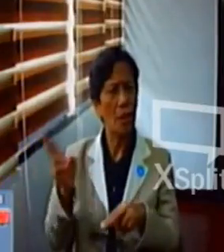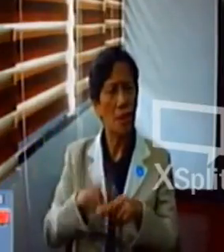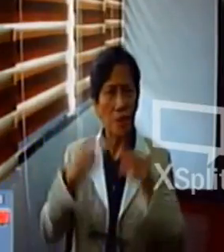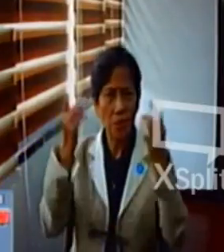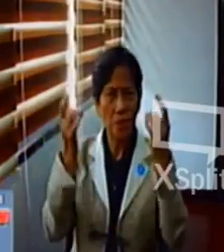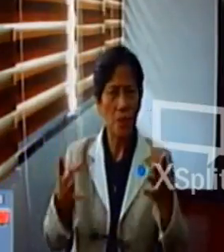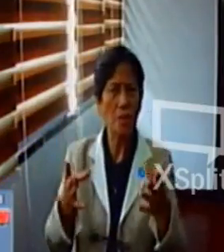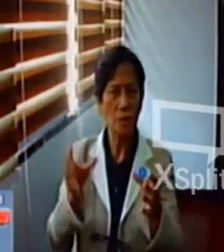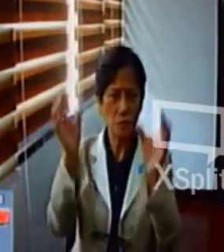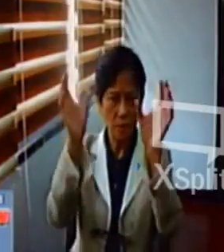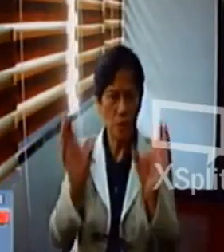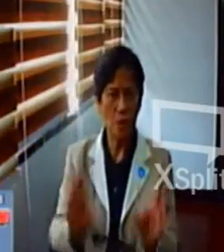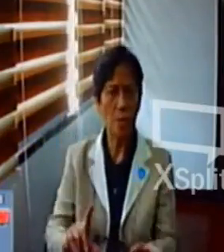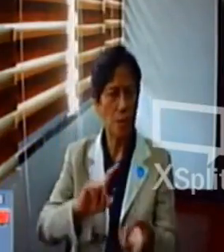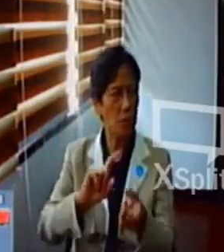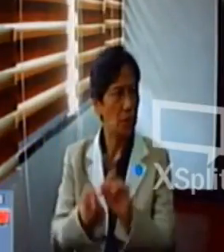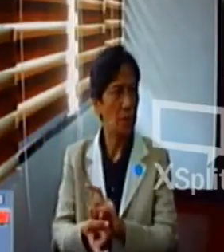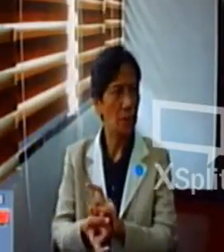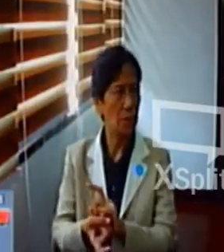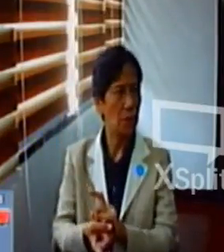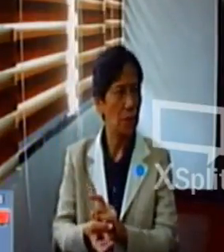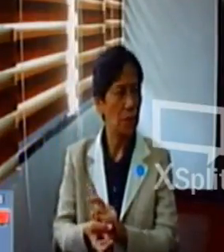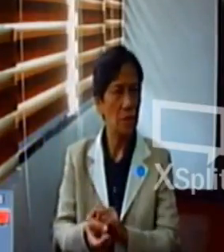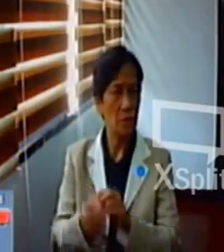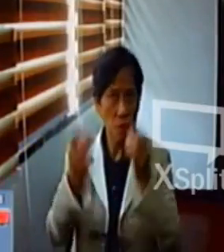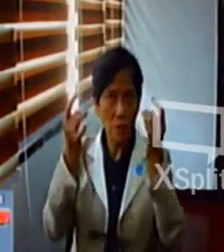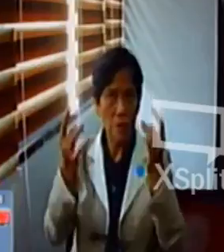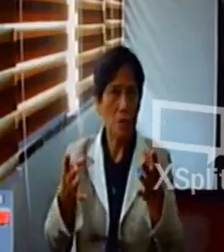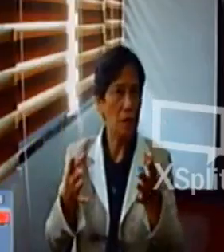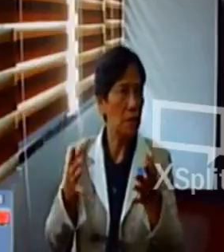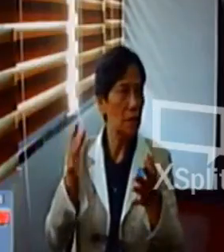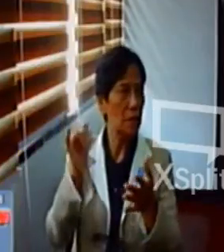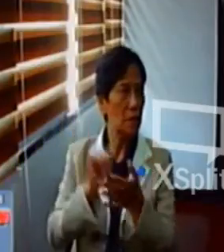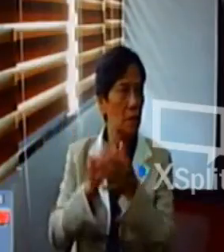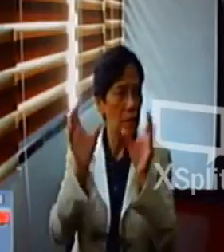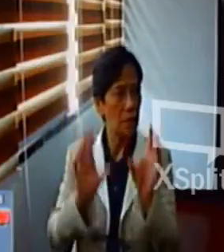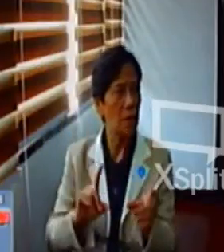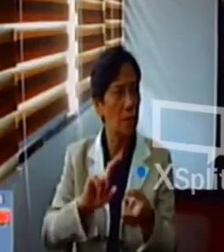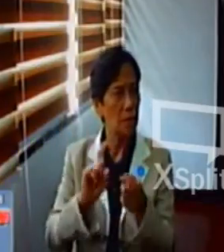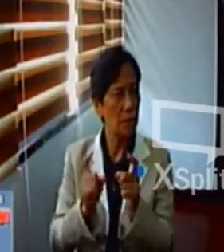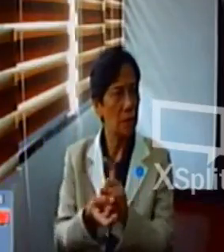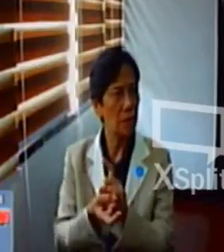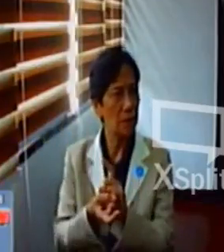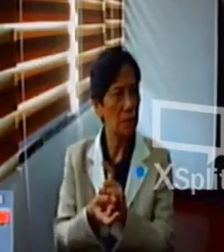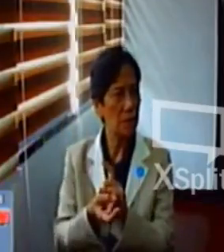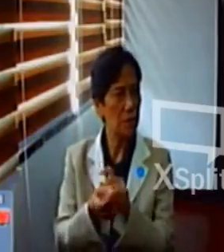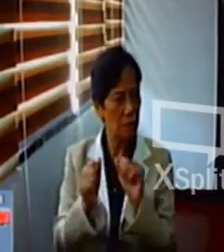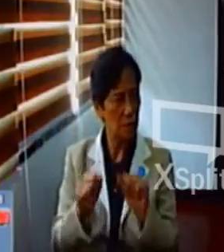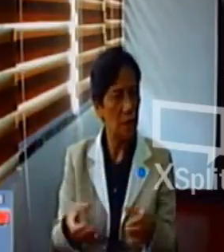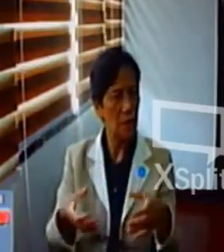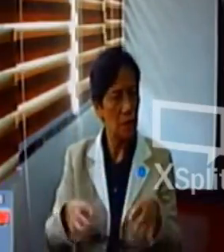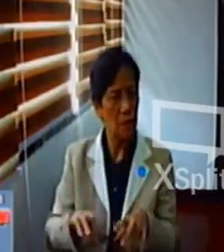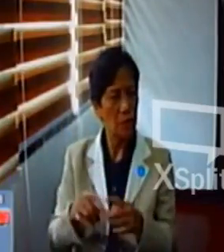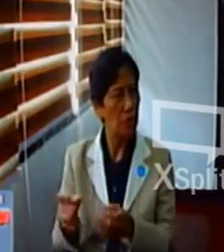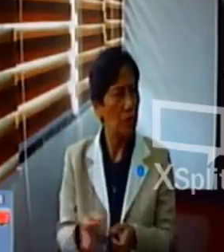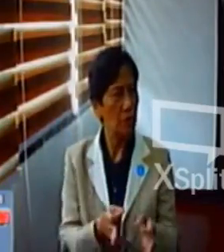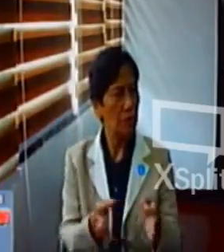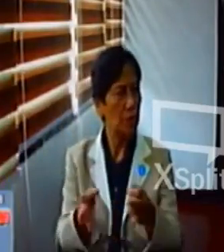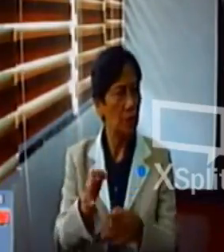climate change, or the threats that climate change poses to fishery sector in